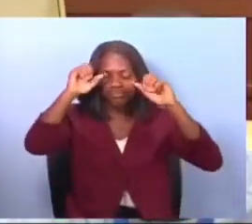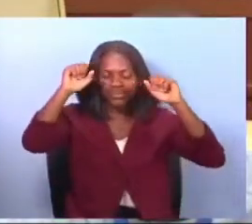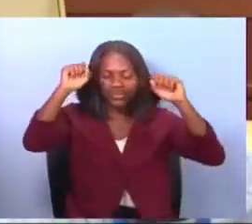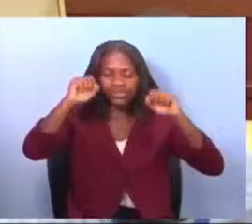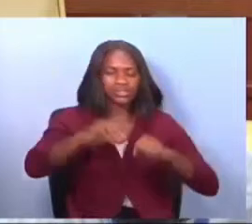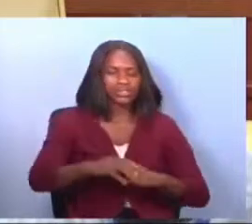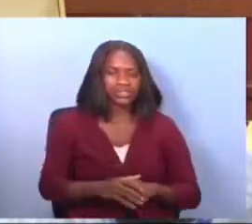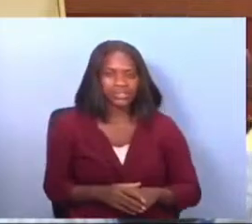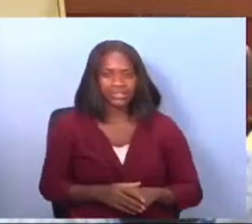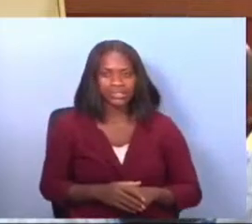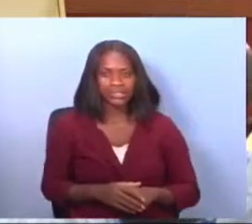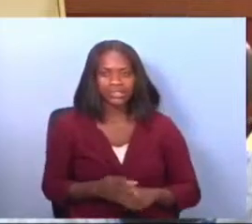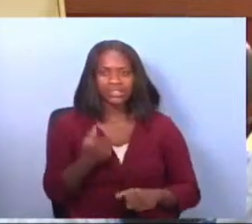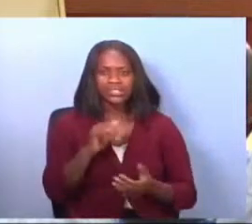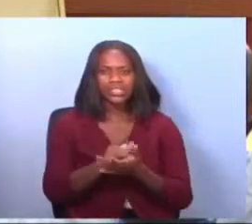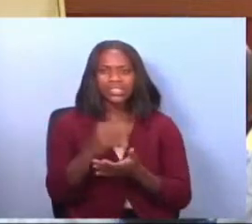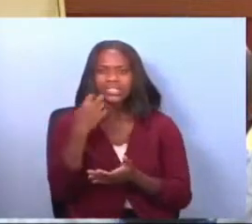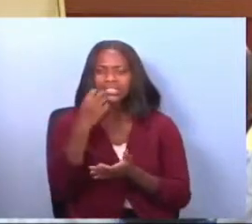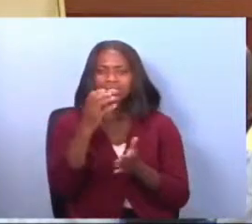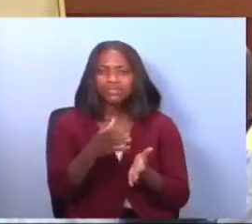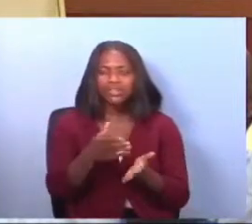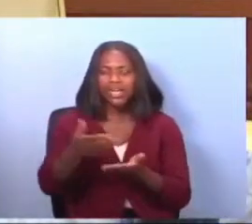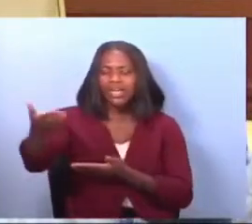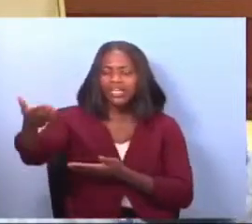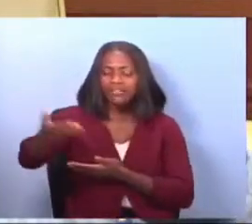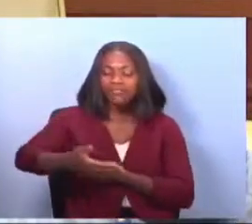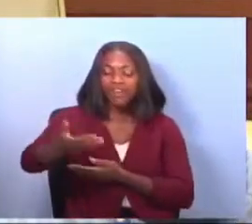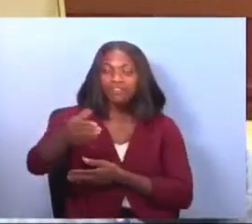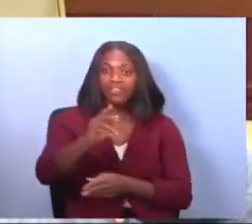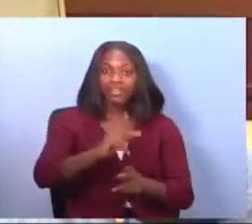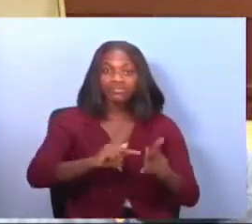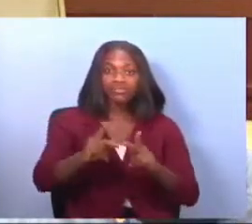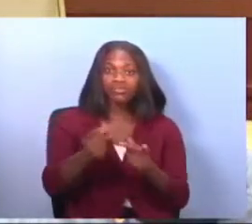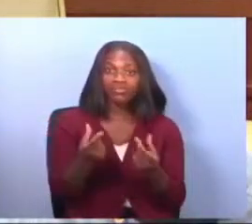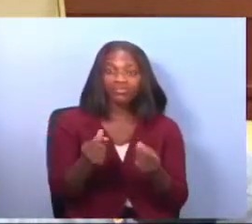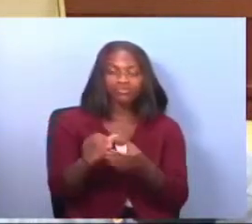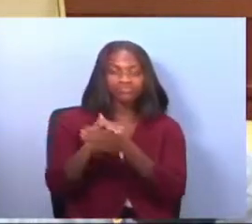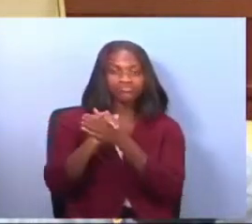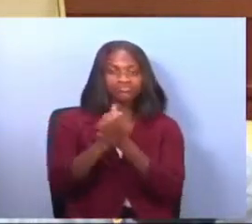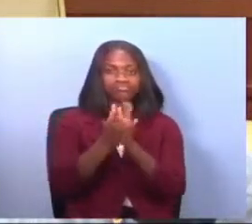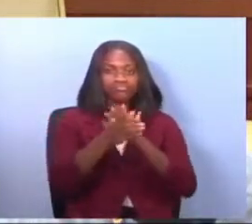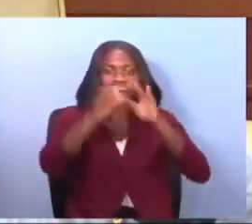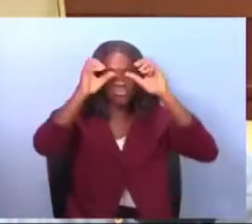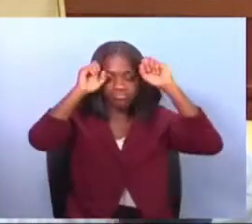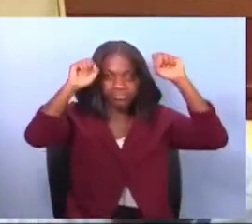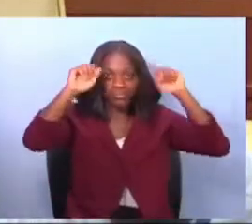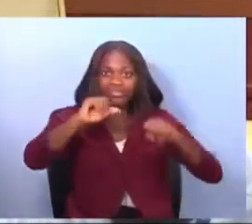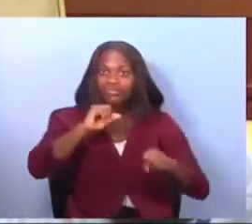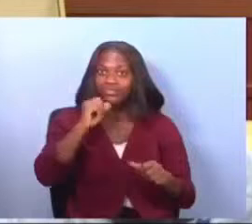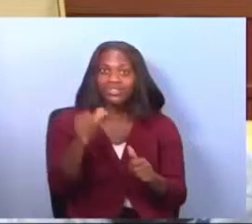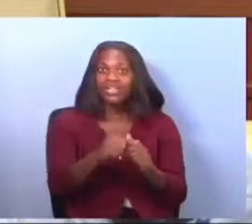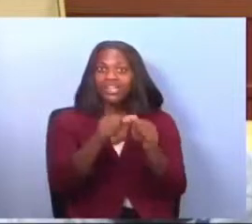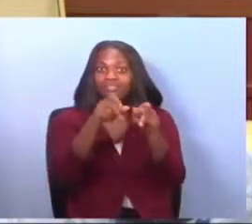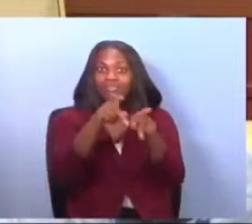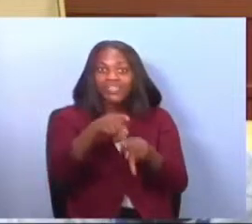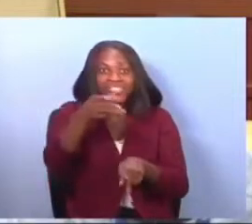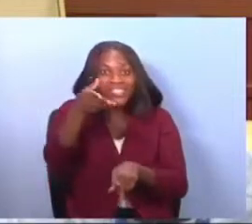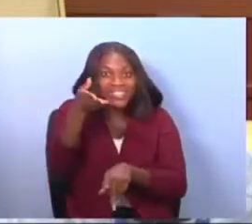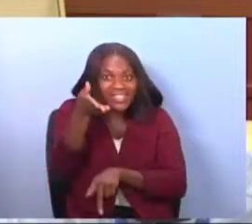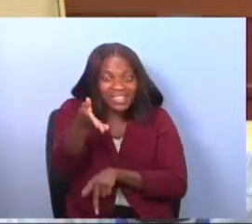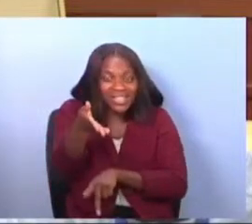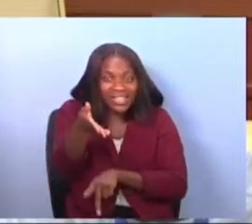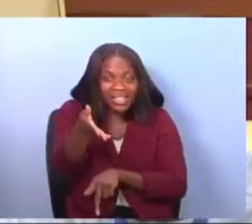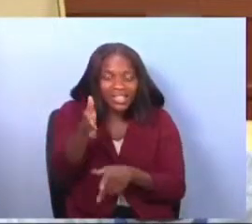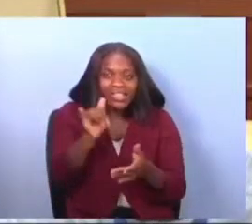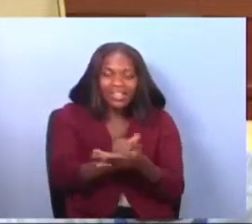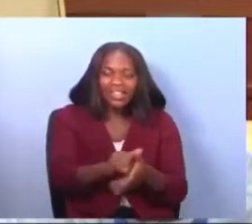speaker invited some people to come and congratulate the president. It wasn't everyone who was at the event that was supposed to be